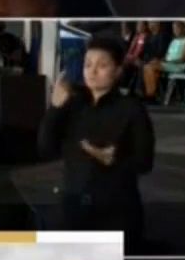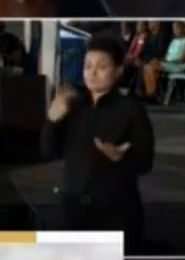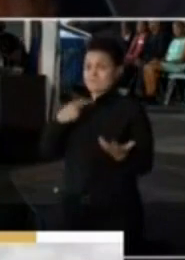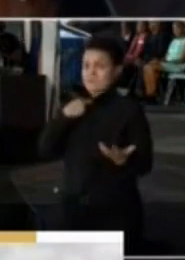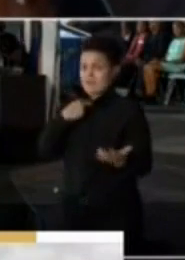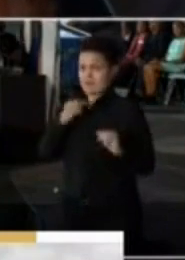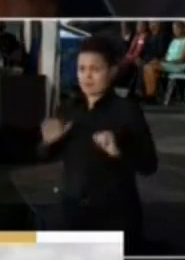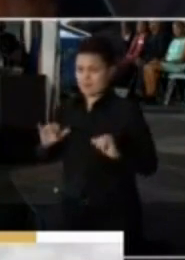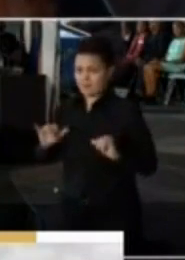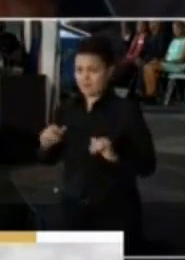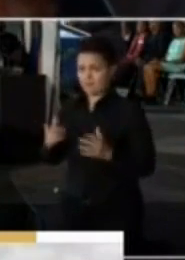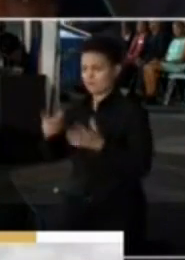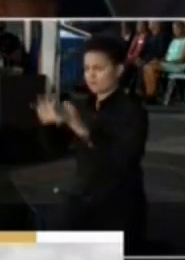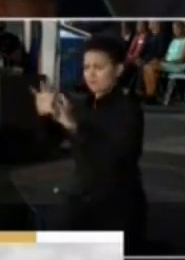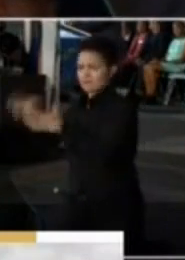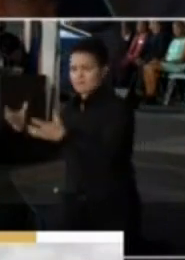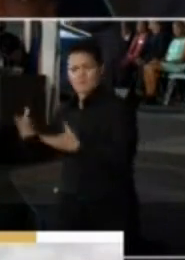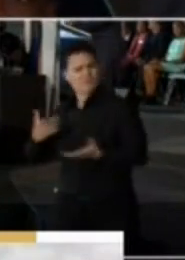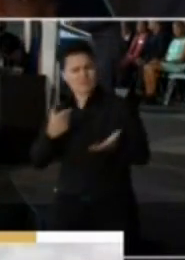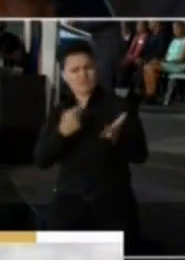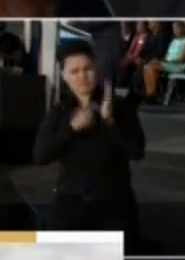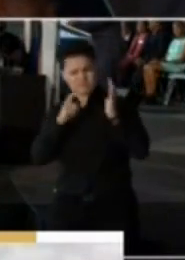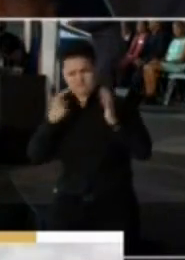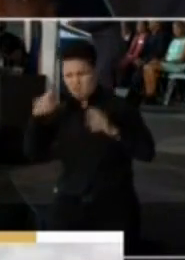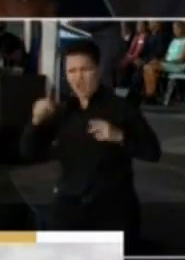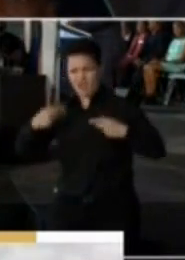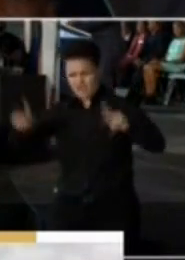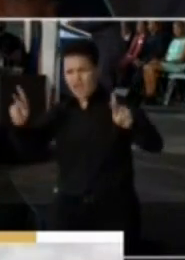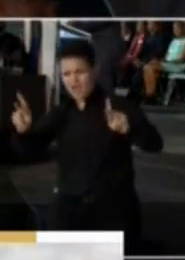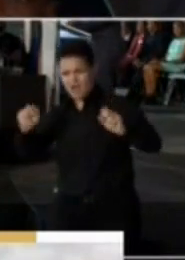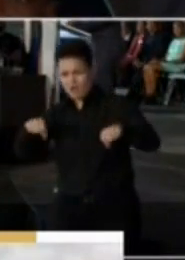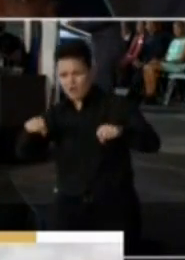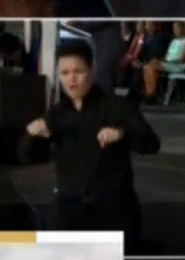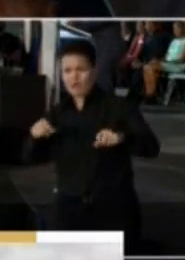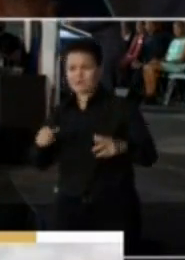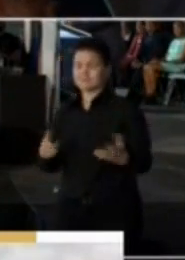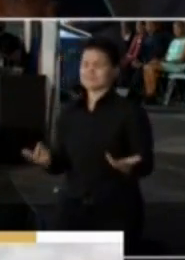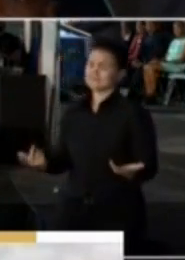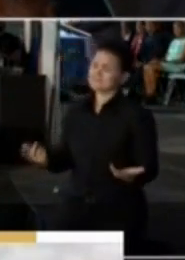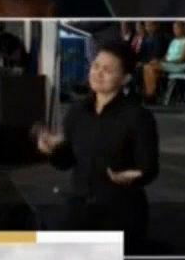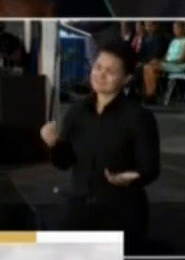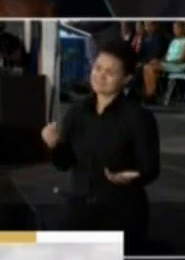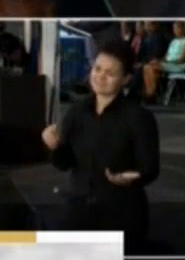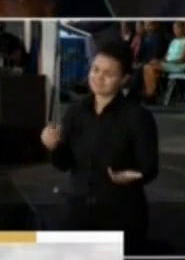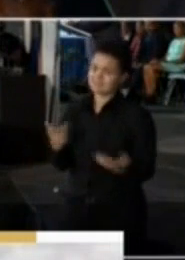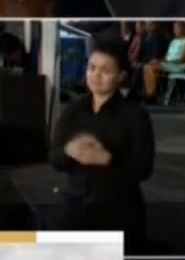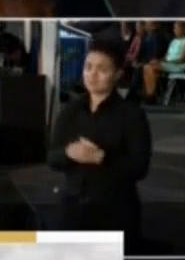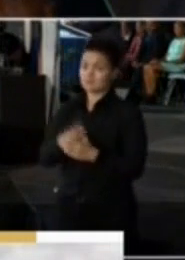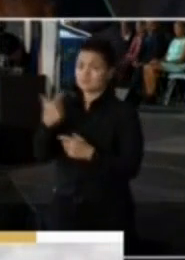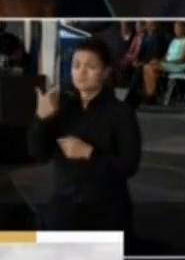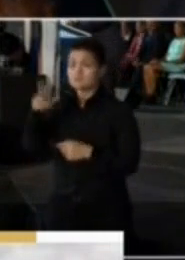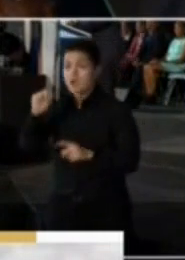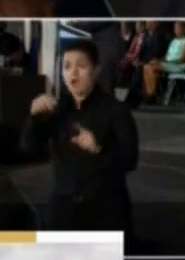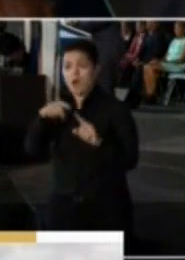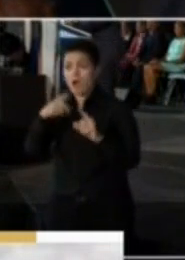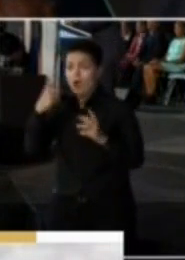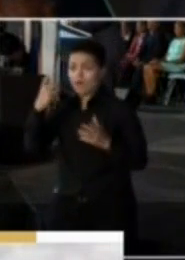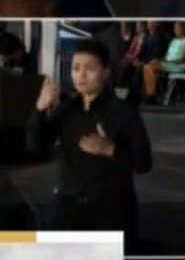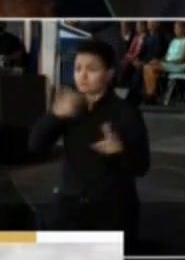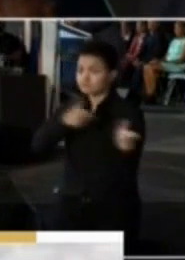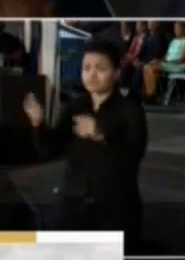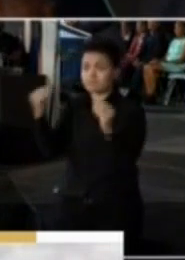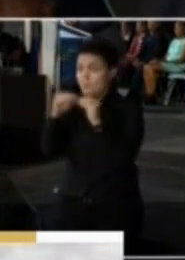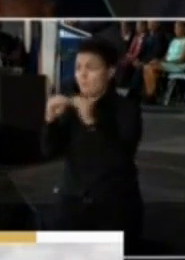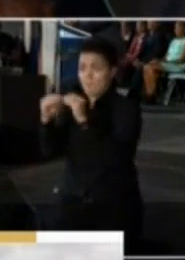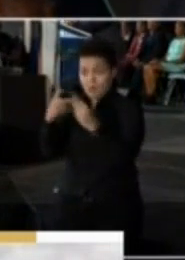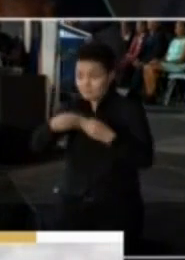guns is a good thing. The solution to gun violence isn't more guns. That's why we ban concealed